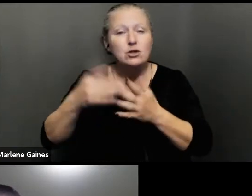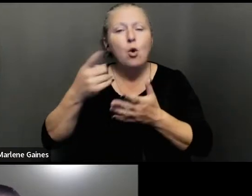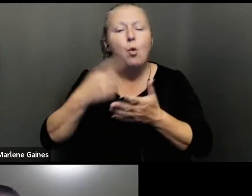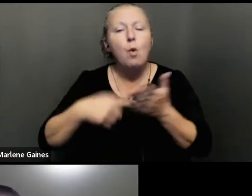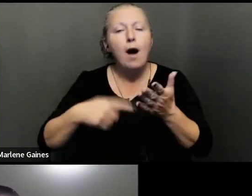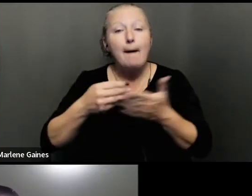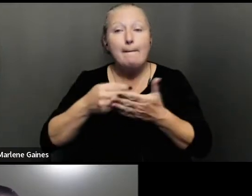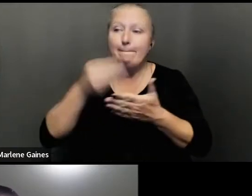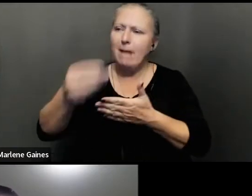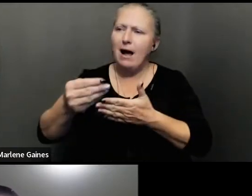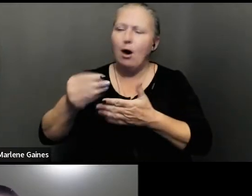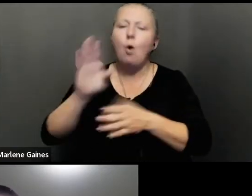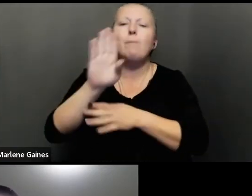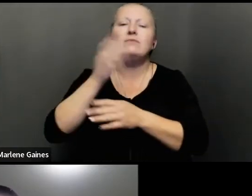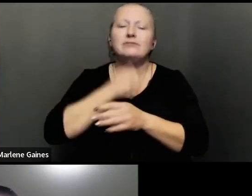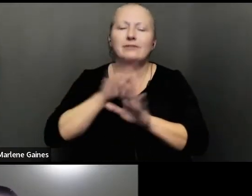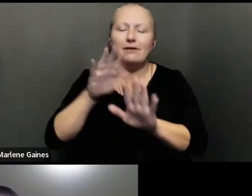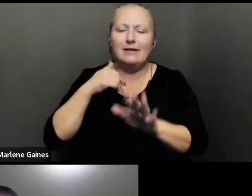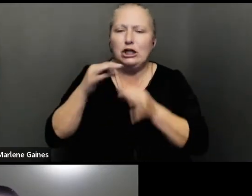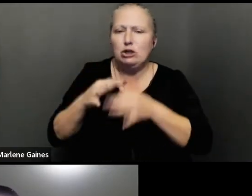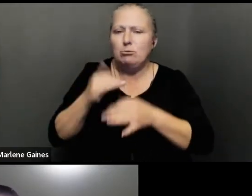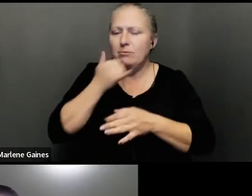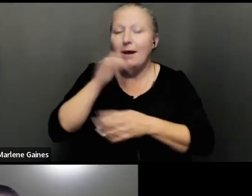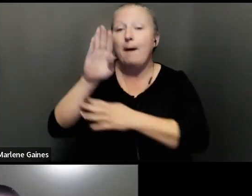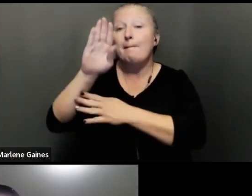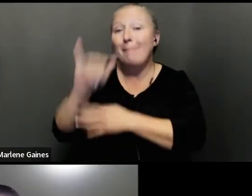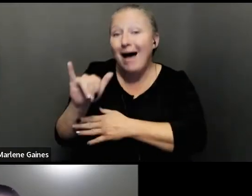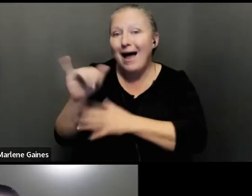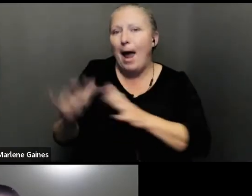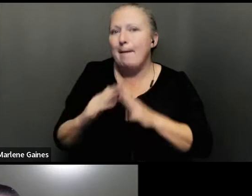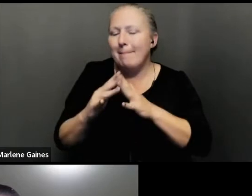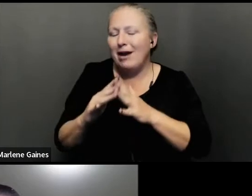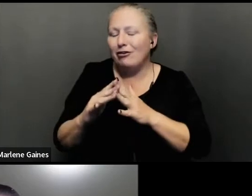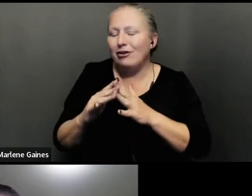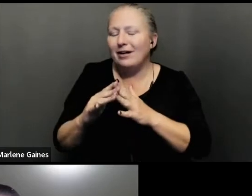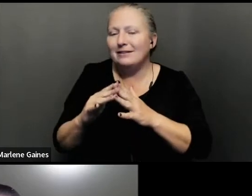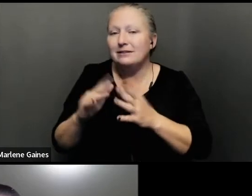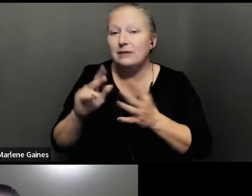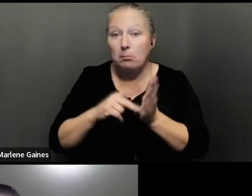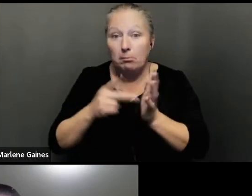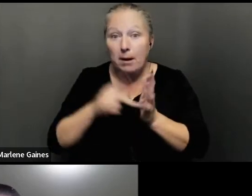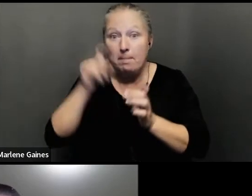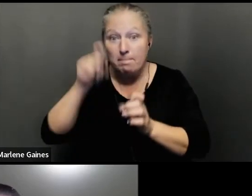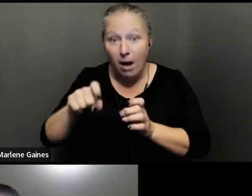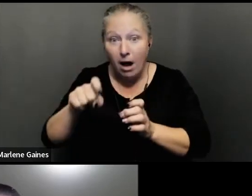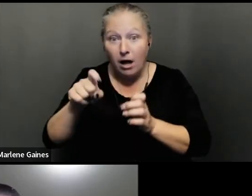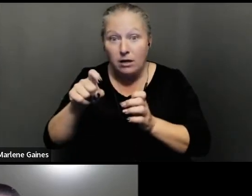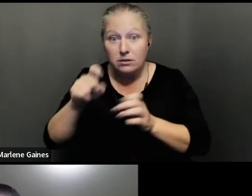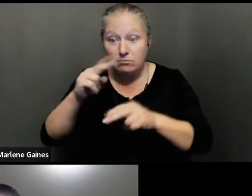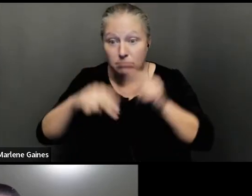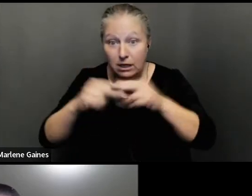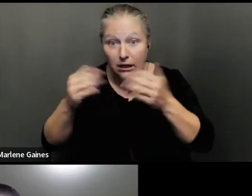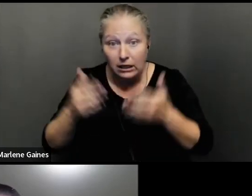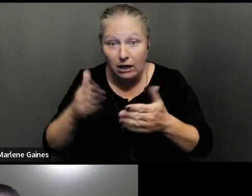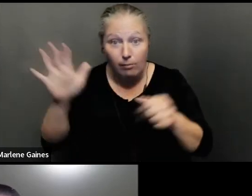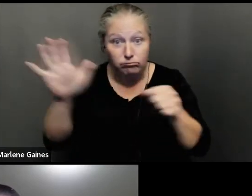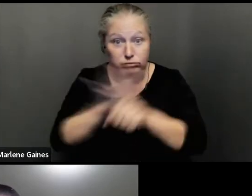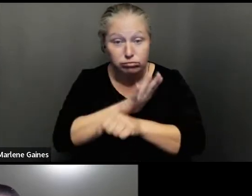American means. And so does it have to be assembled here? Does it have to be completely constructed here, et cetera?